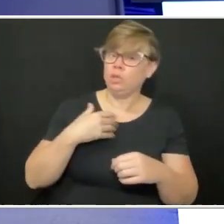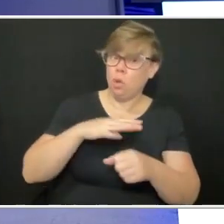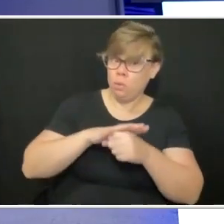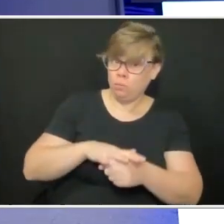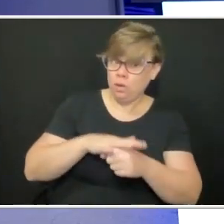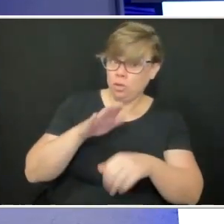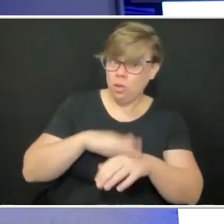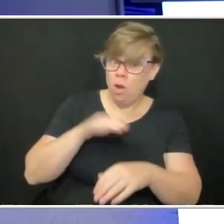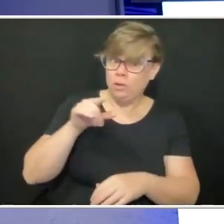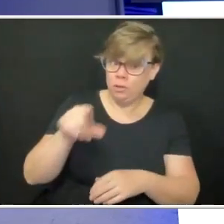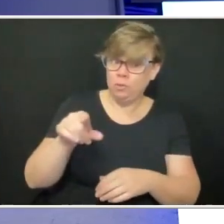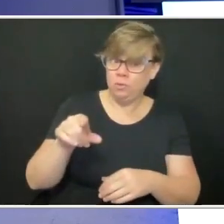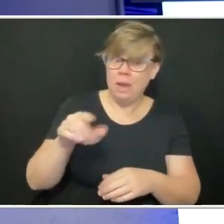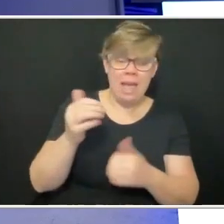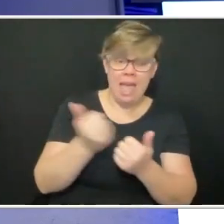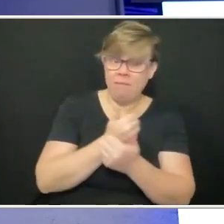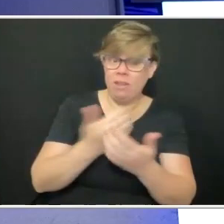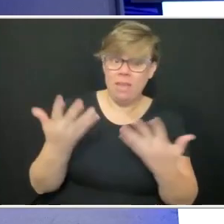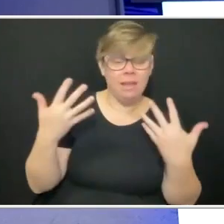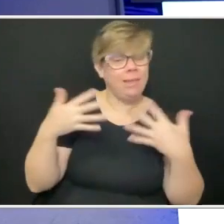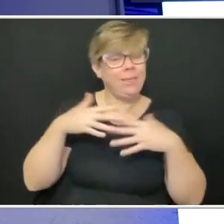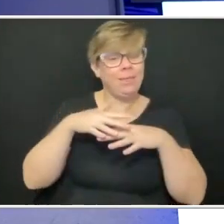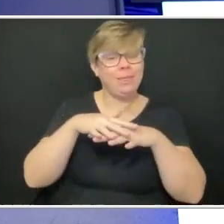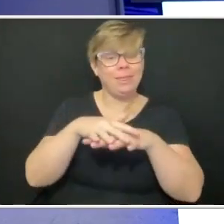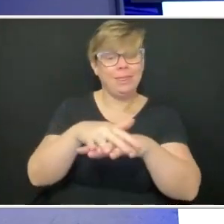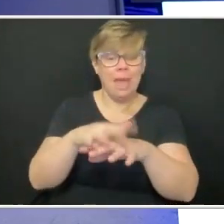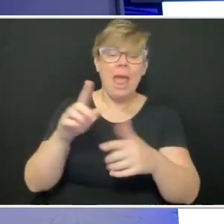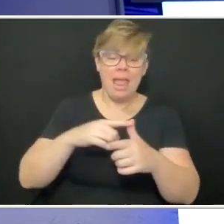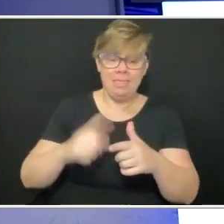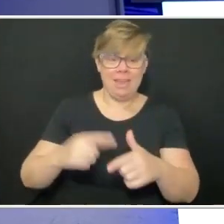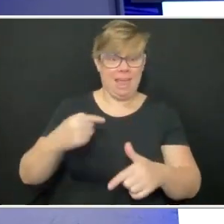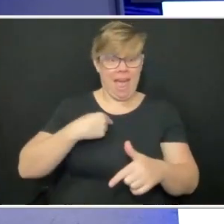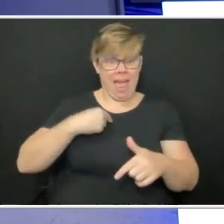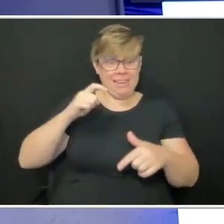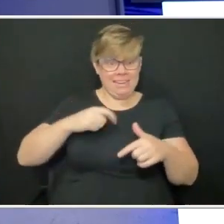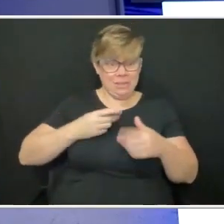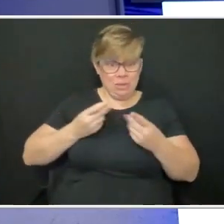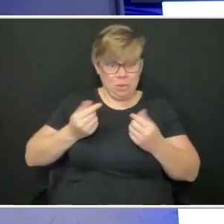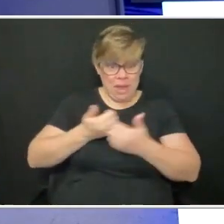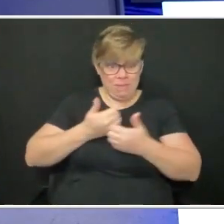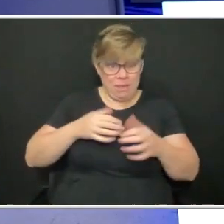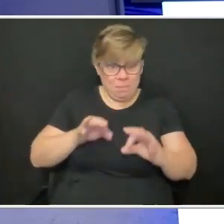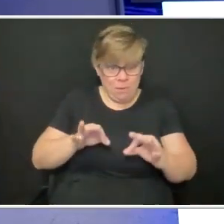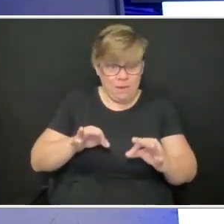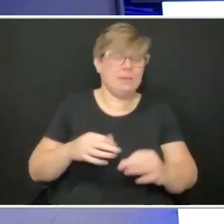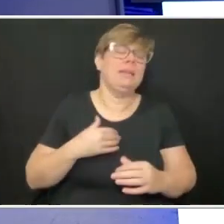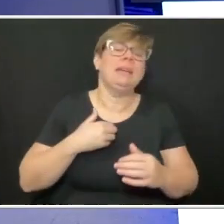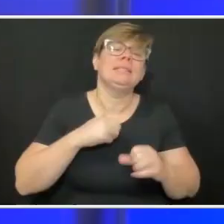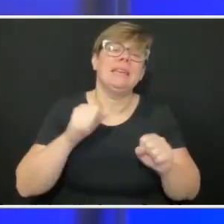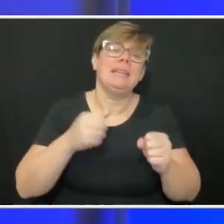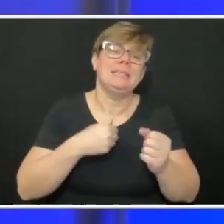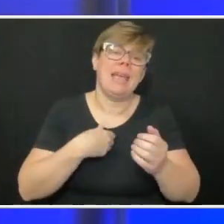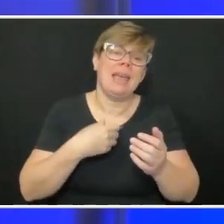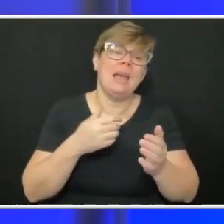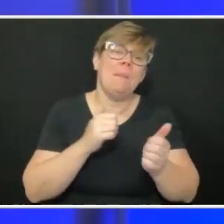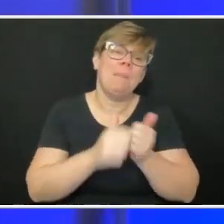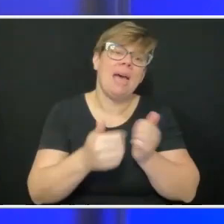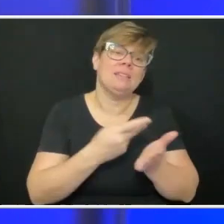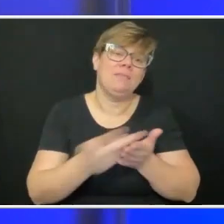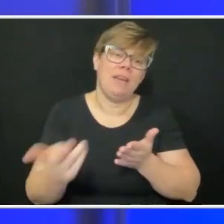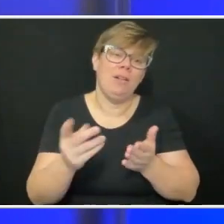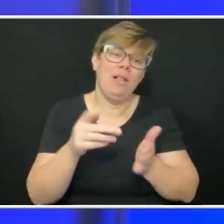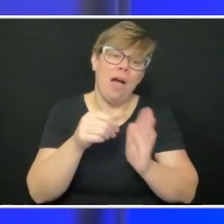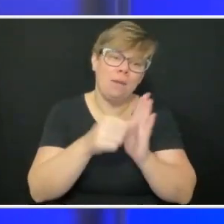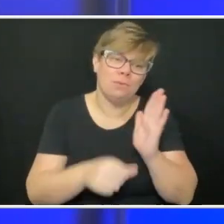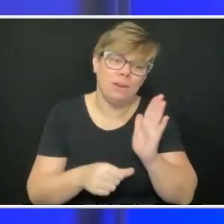before. You're like, everything lines up. And then it's like, Kumar, don't screw it up, right? Yeah, right. It's a pass-fail operation, right? So Dr. Malapudi and